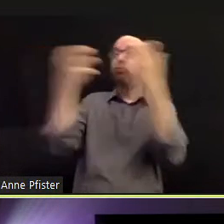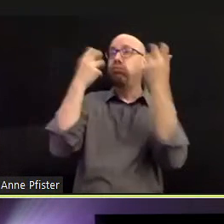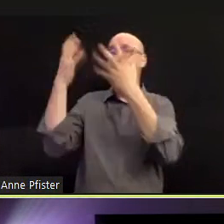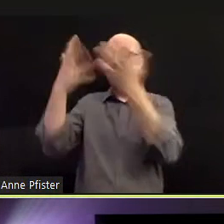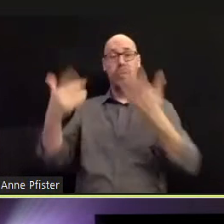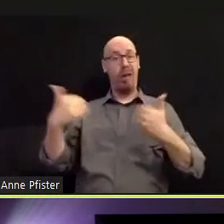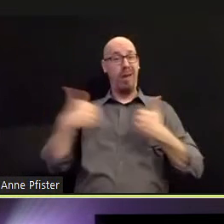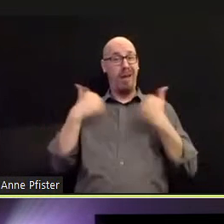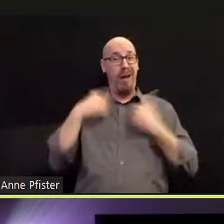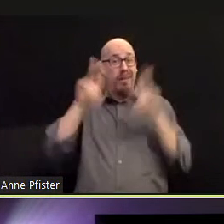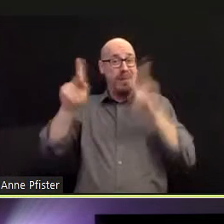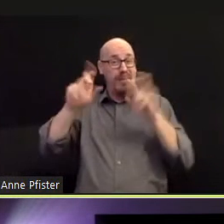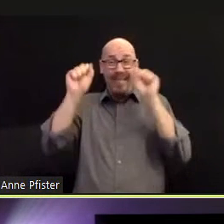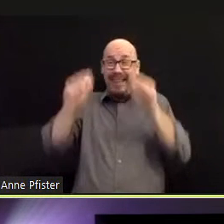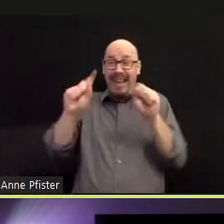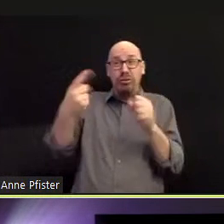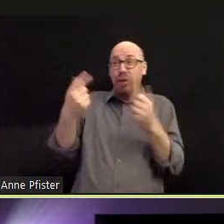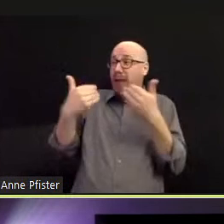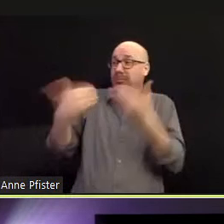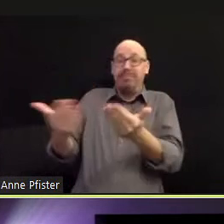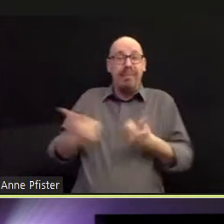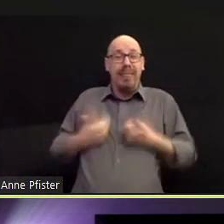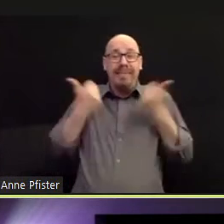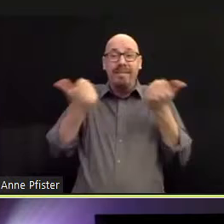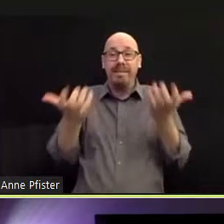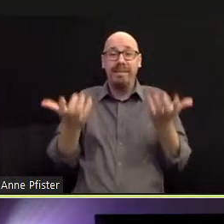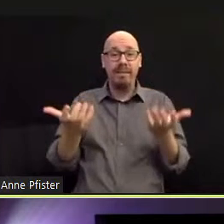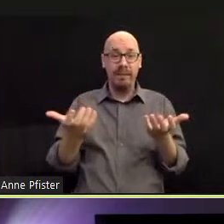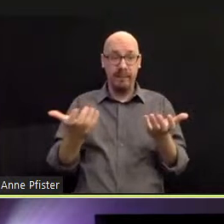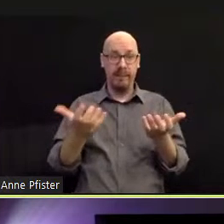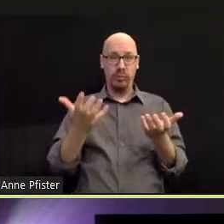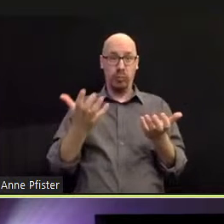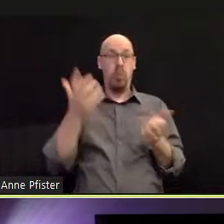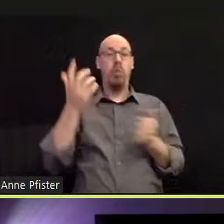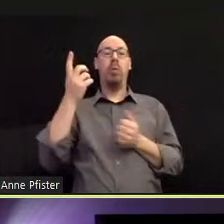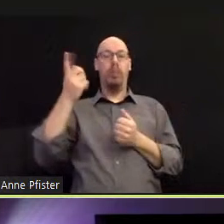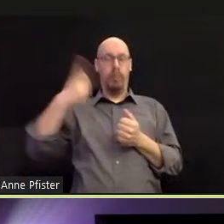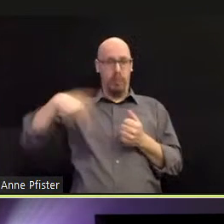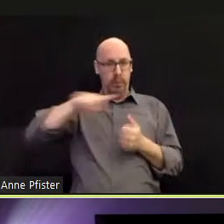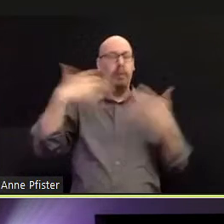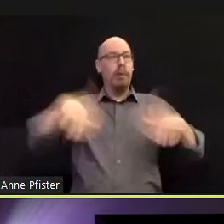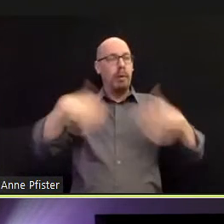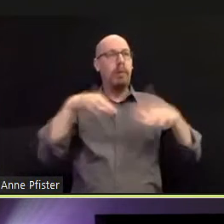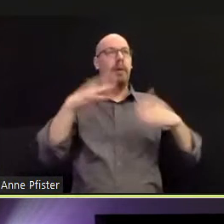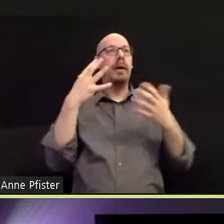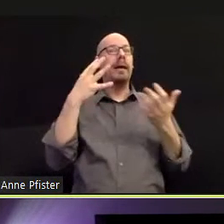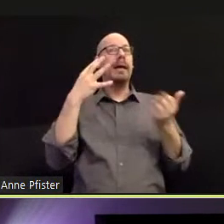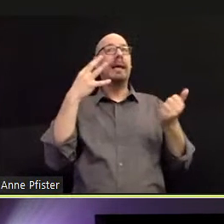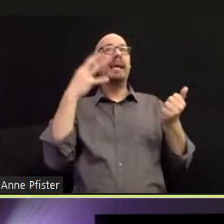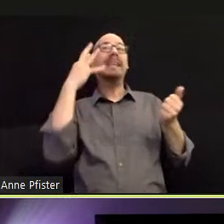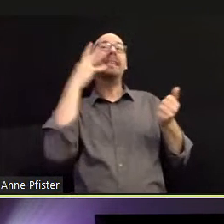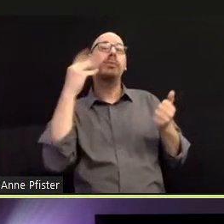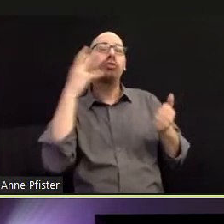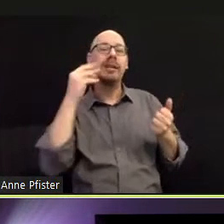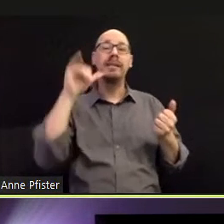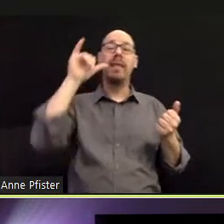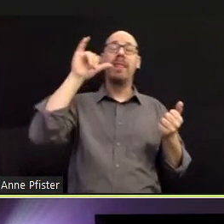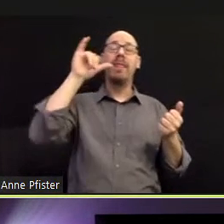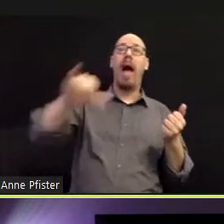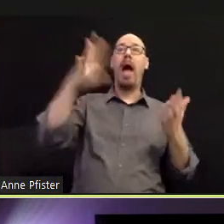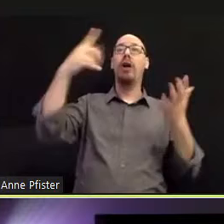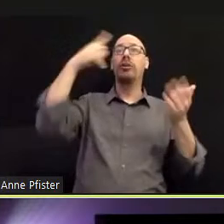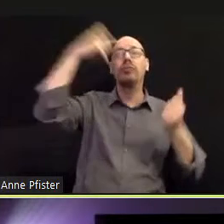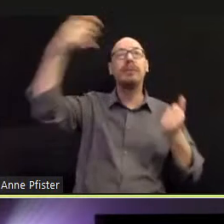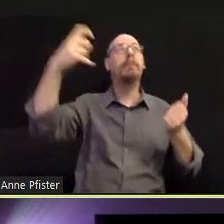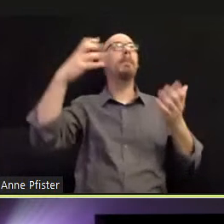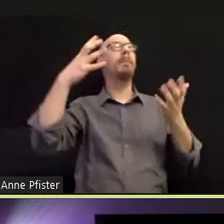people. So they were experiencing maybe the whims, aspirations, and identity markers of